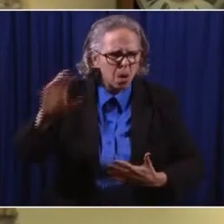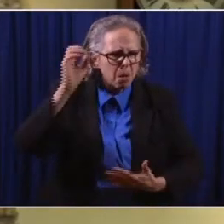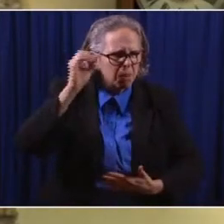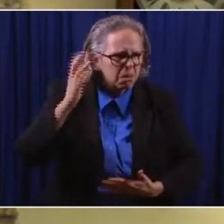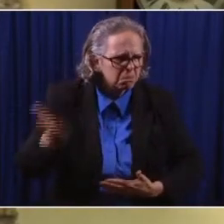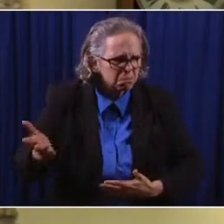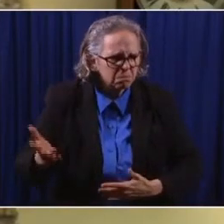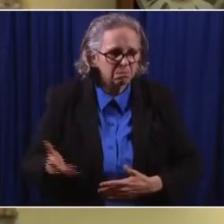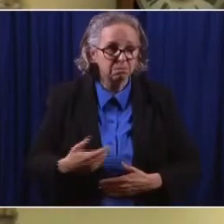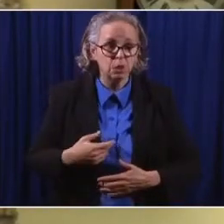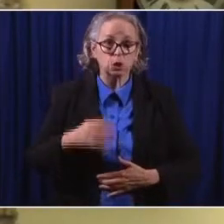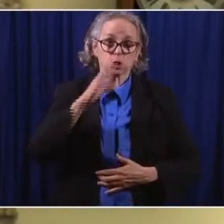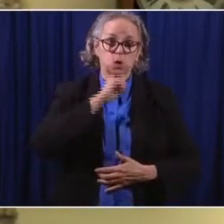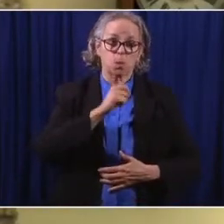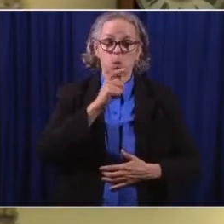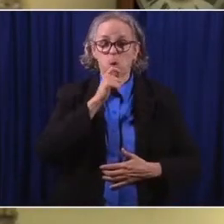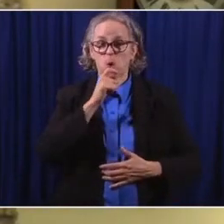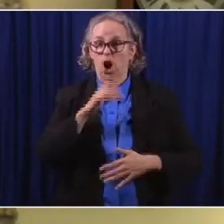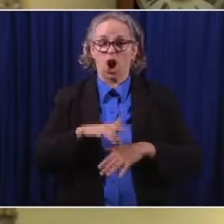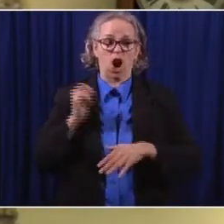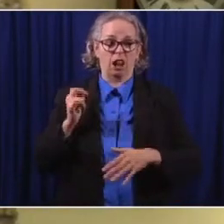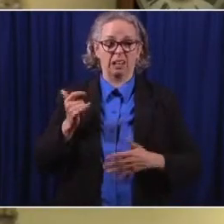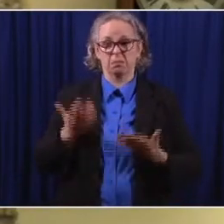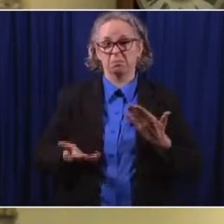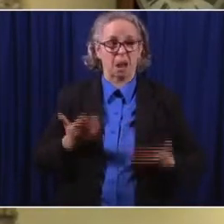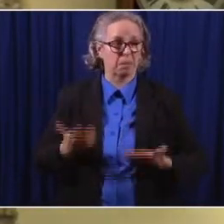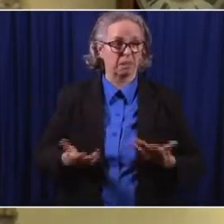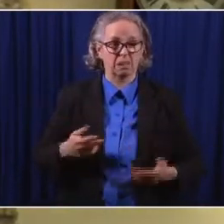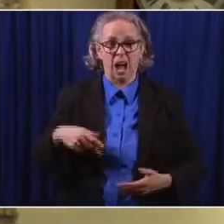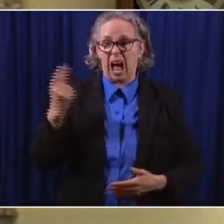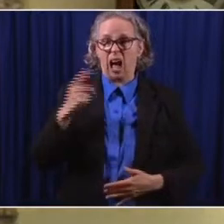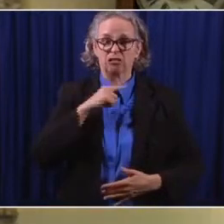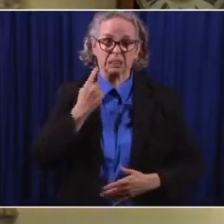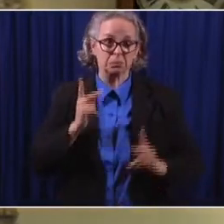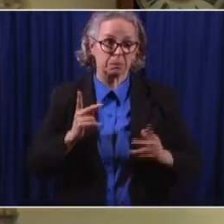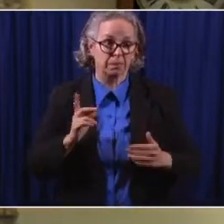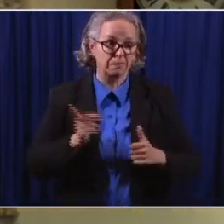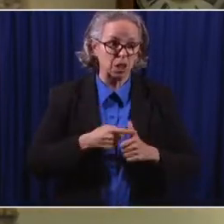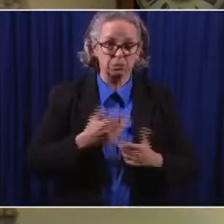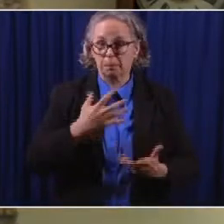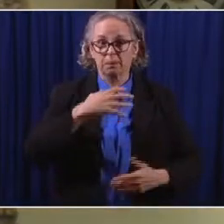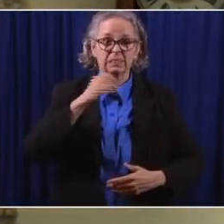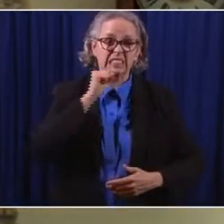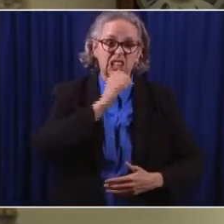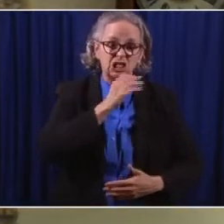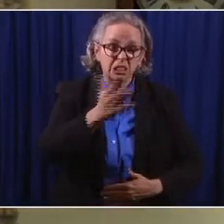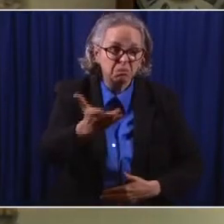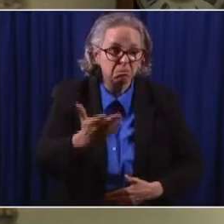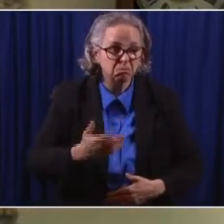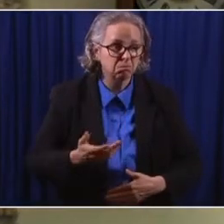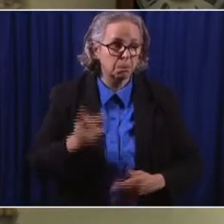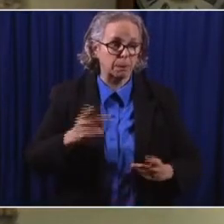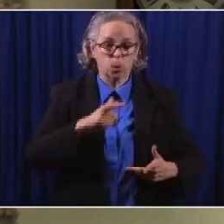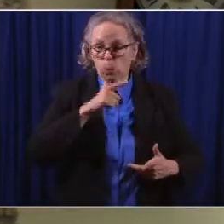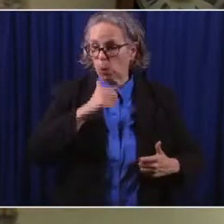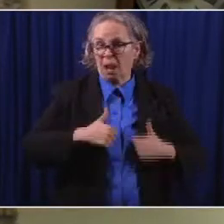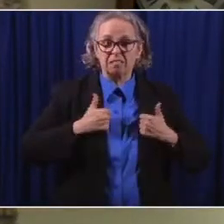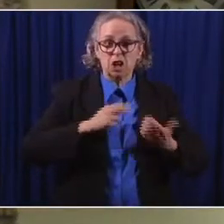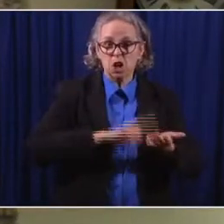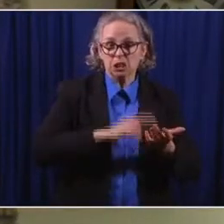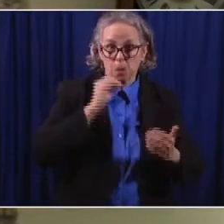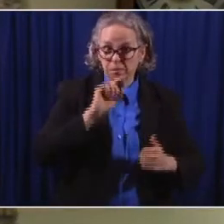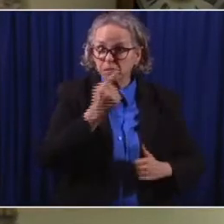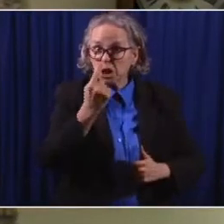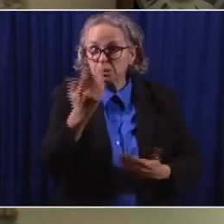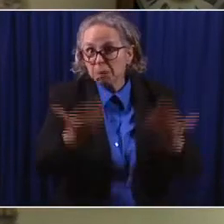those who are most at risk, which would be older people, people certainly in nursing homes, but we also would not